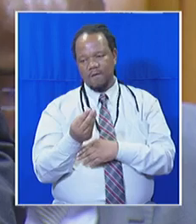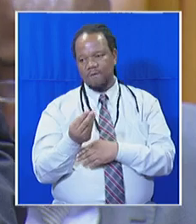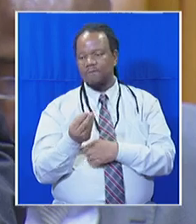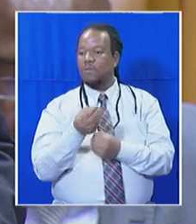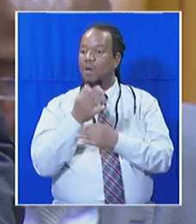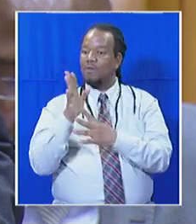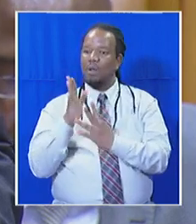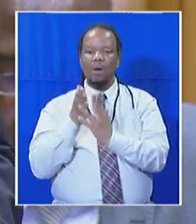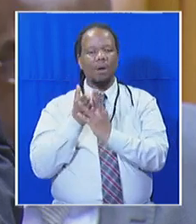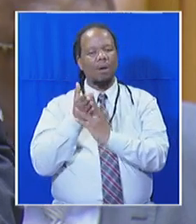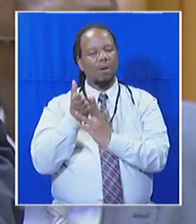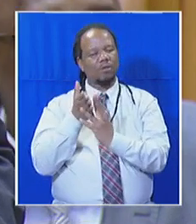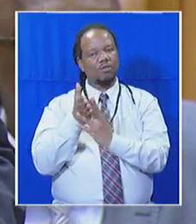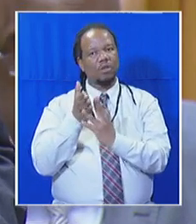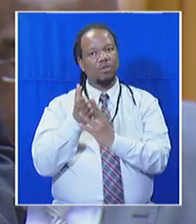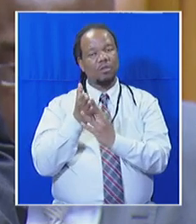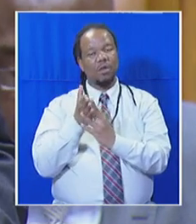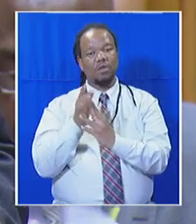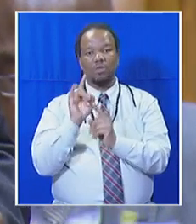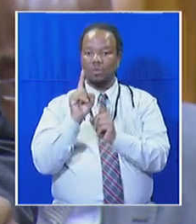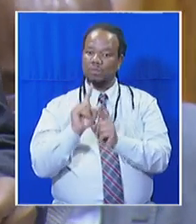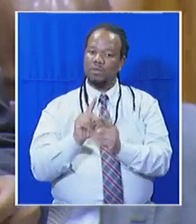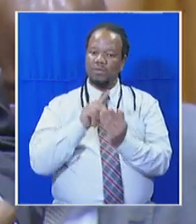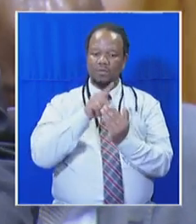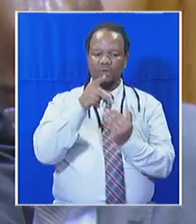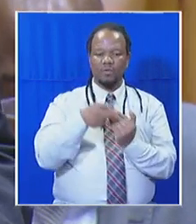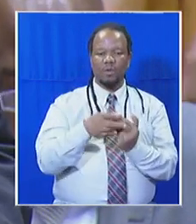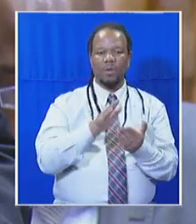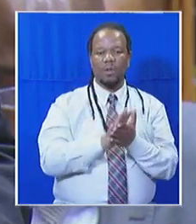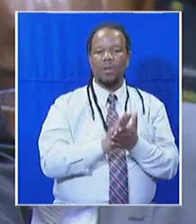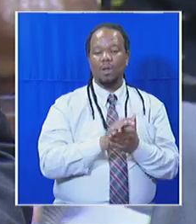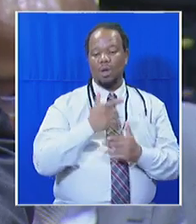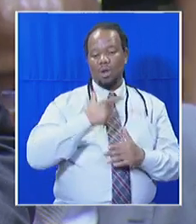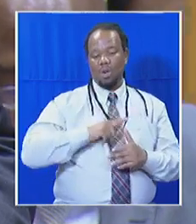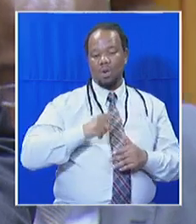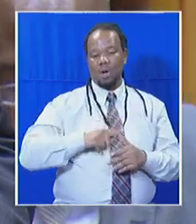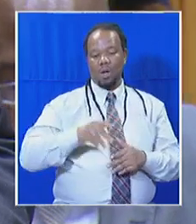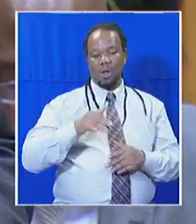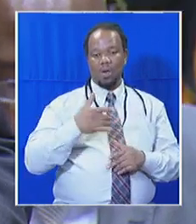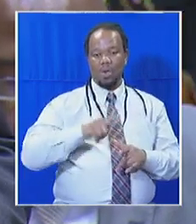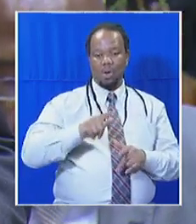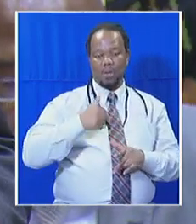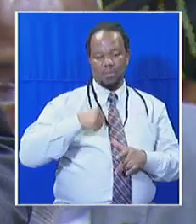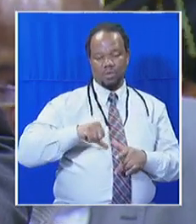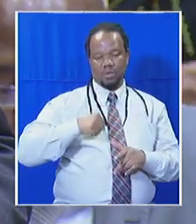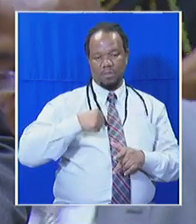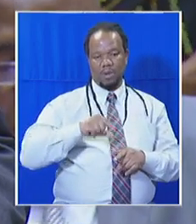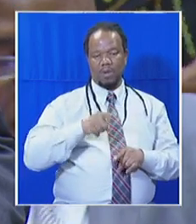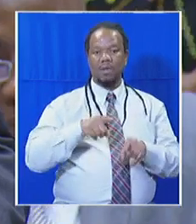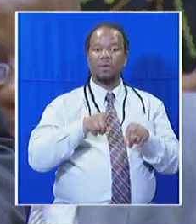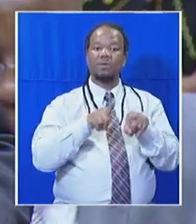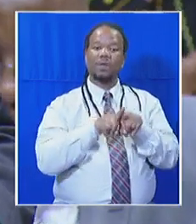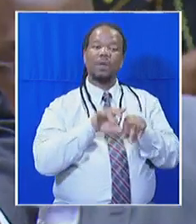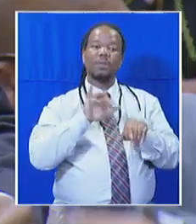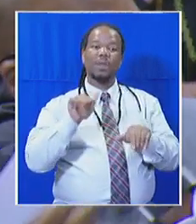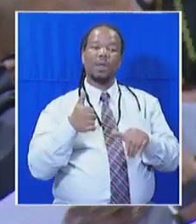access to specified projects. District and local municipalities are required to align legacy